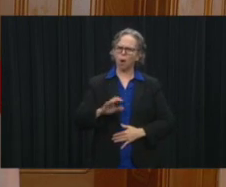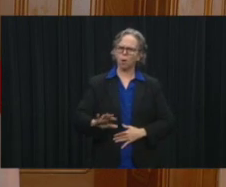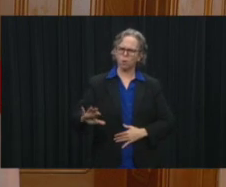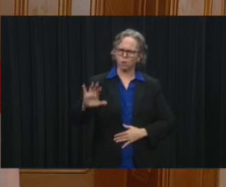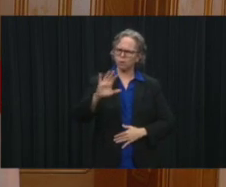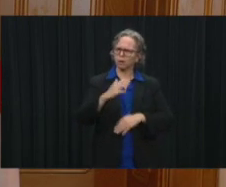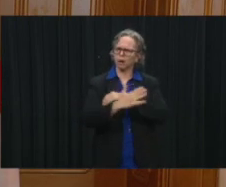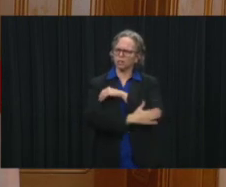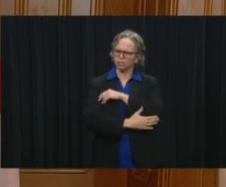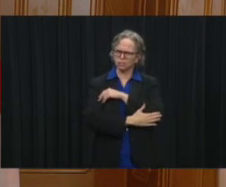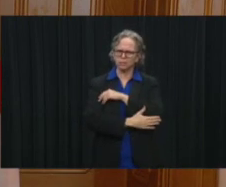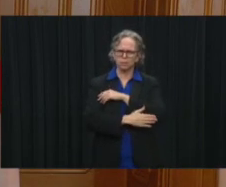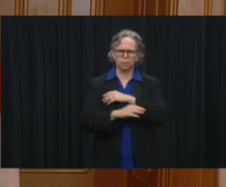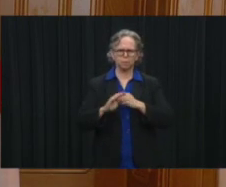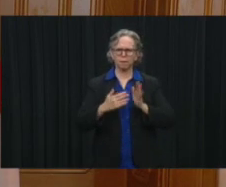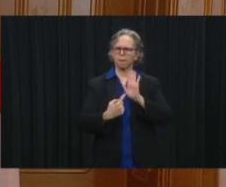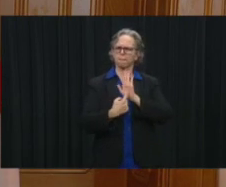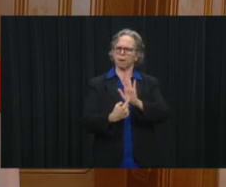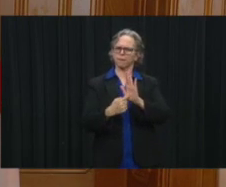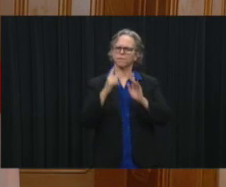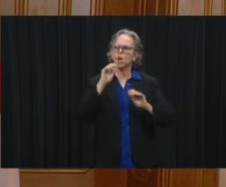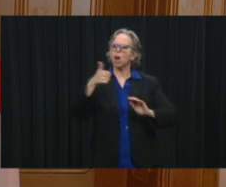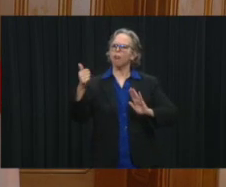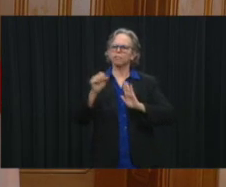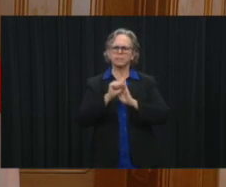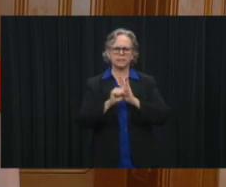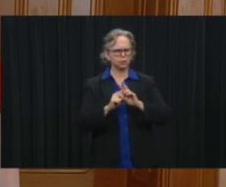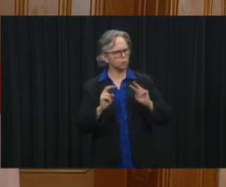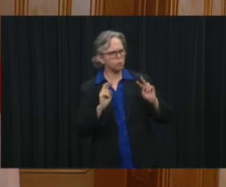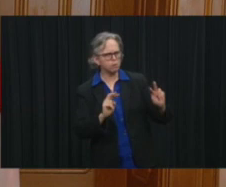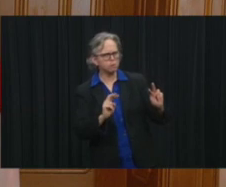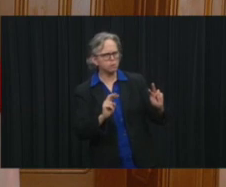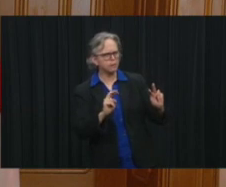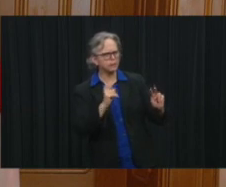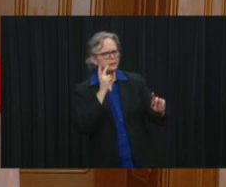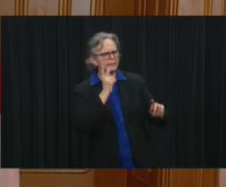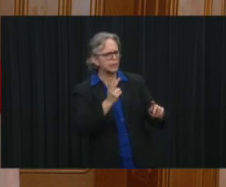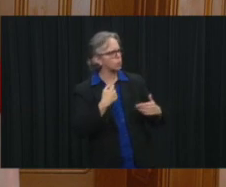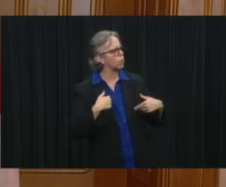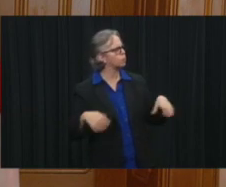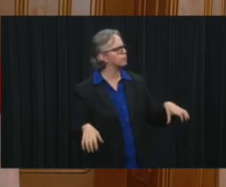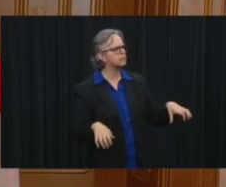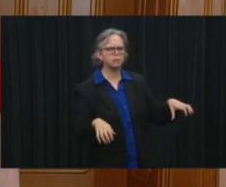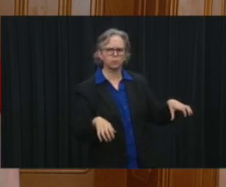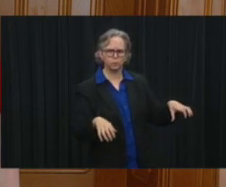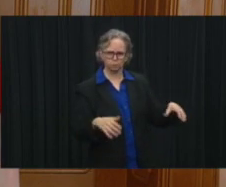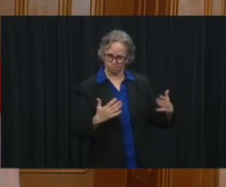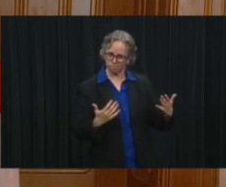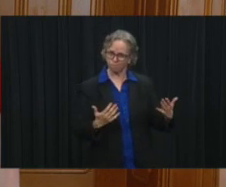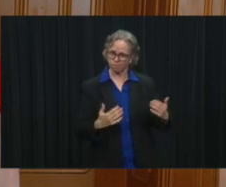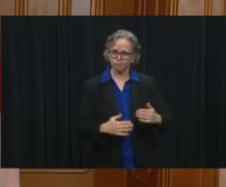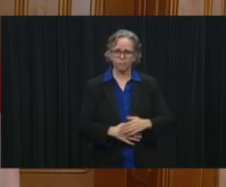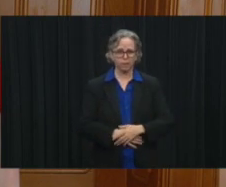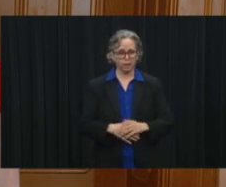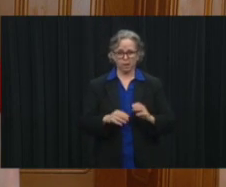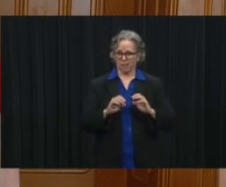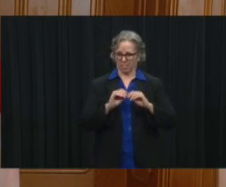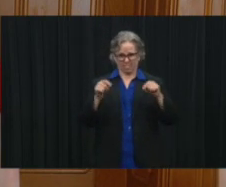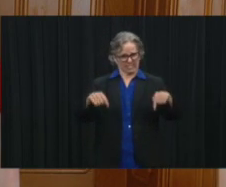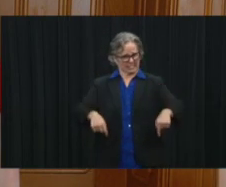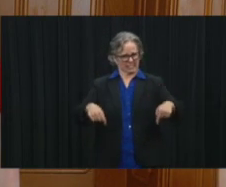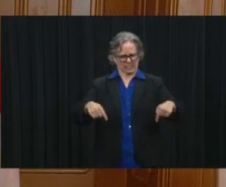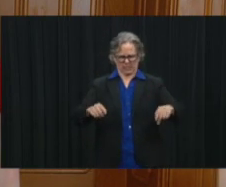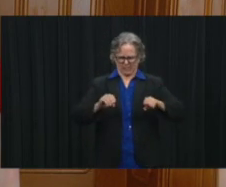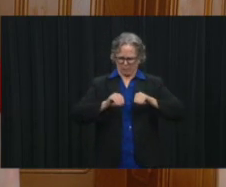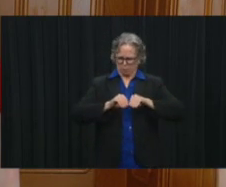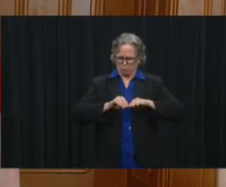states. Obviously, this coronavirus pandemic is posing unprecedented challenges, and that's